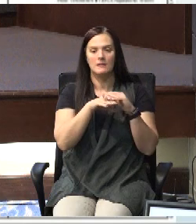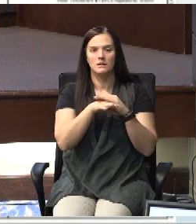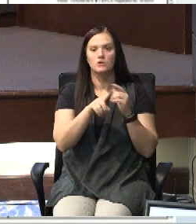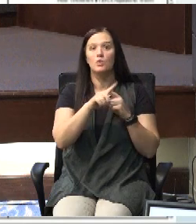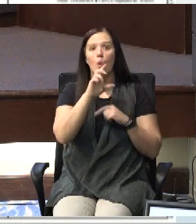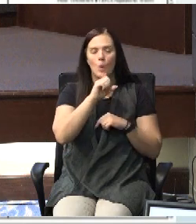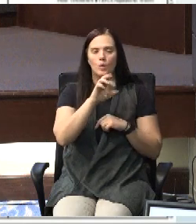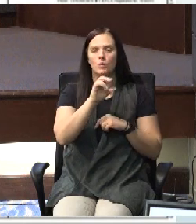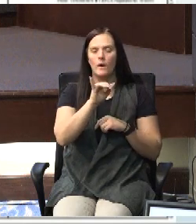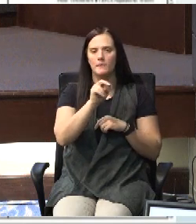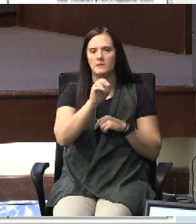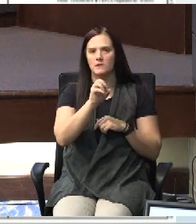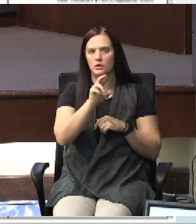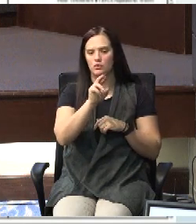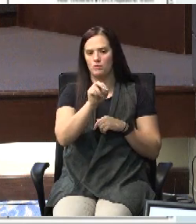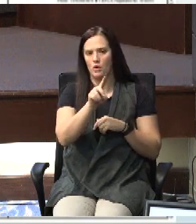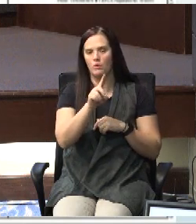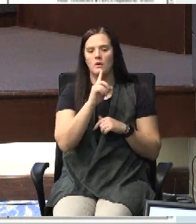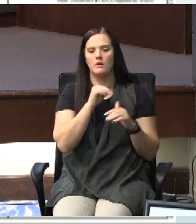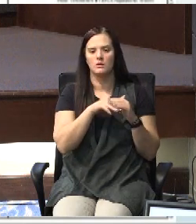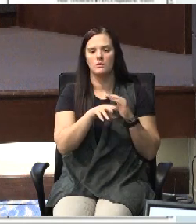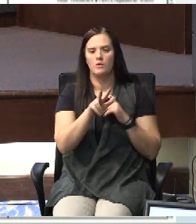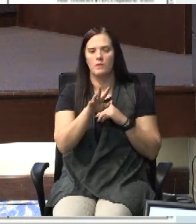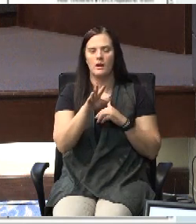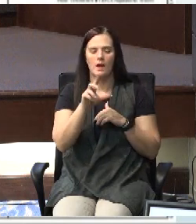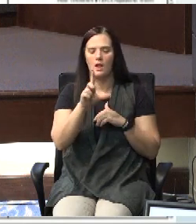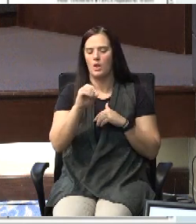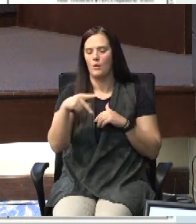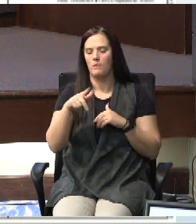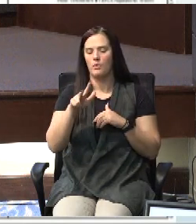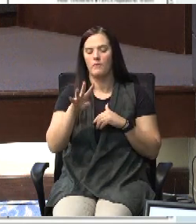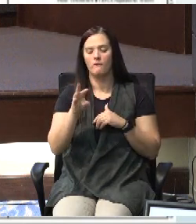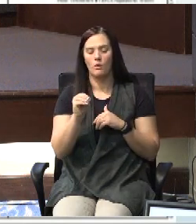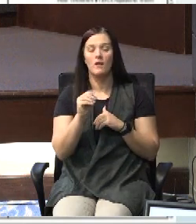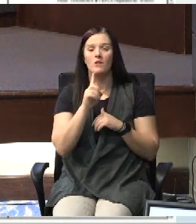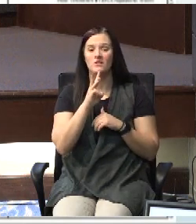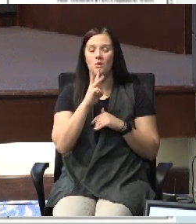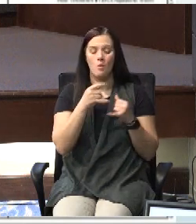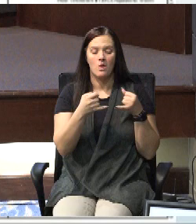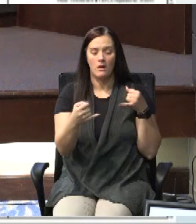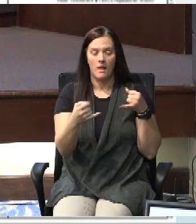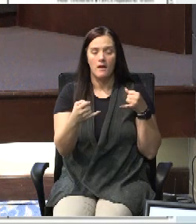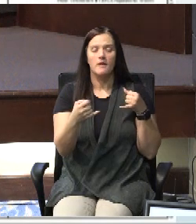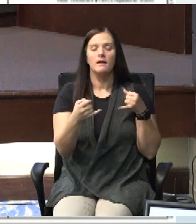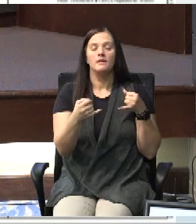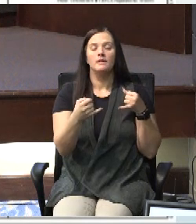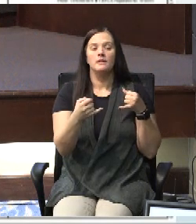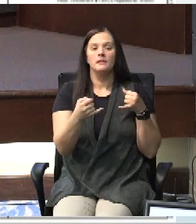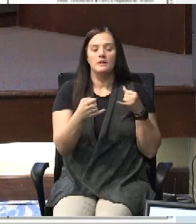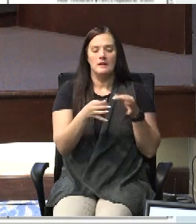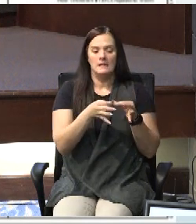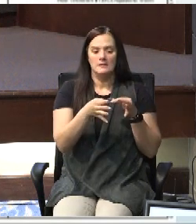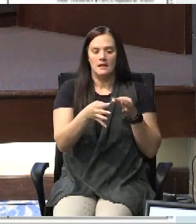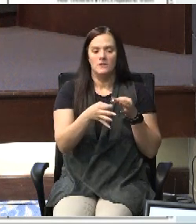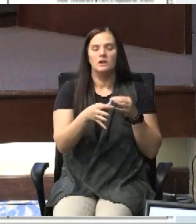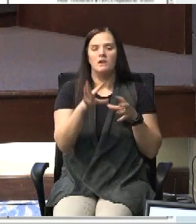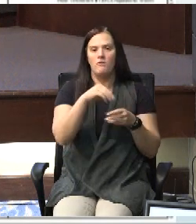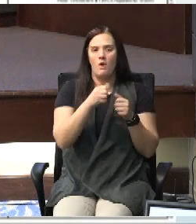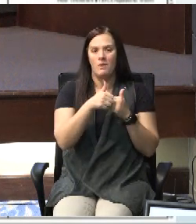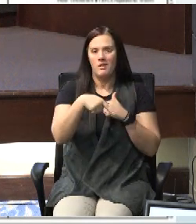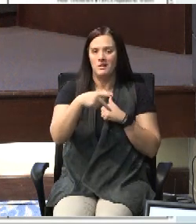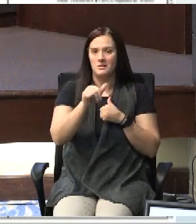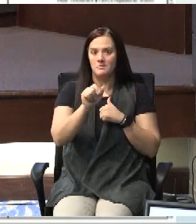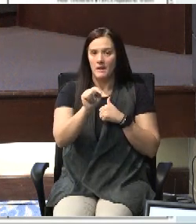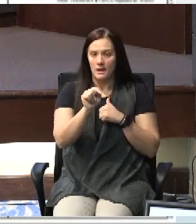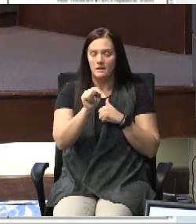Old Robinson Road, and will have an access point to Loop 340. There is a water line extension involved with this